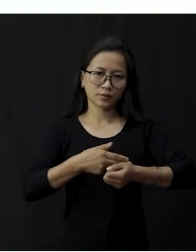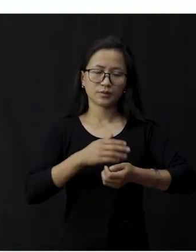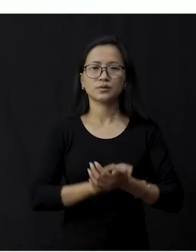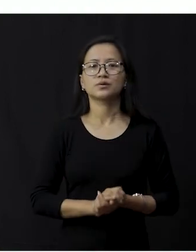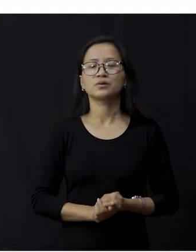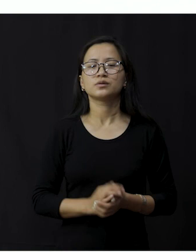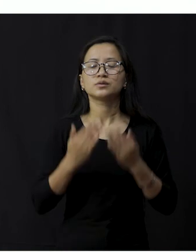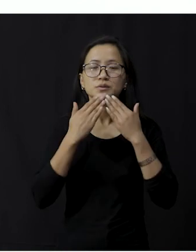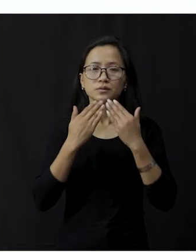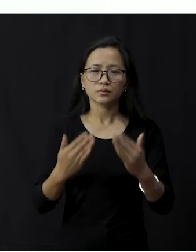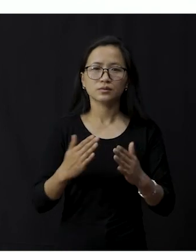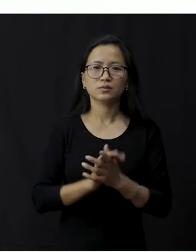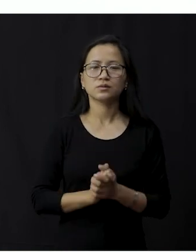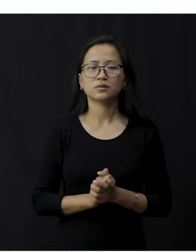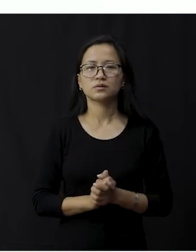also your school